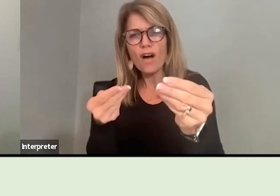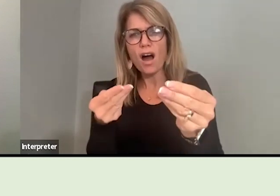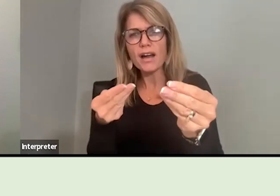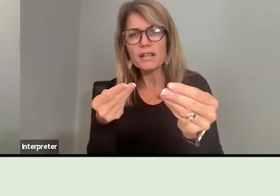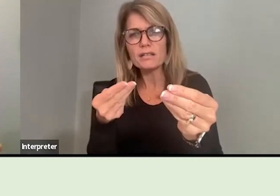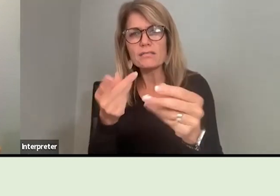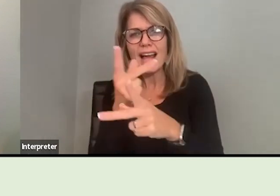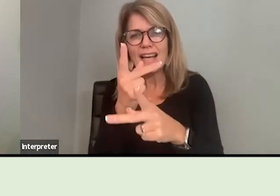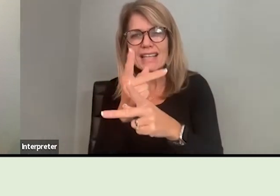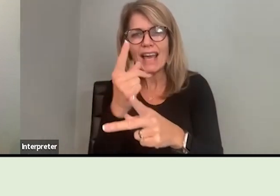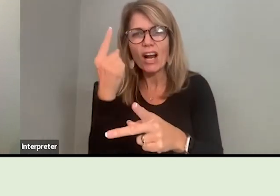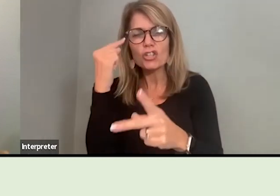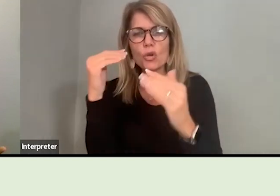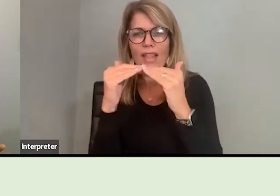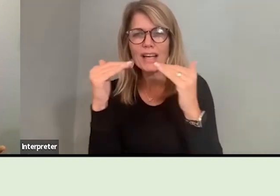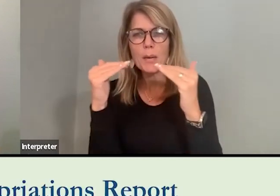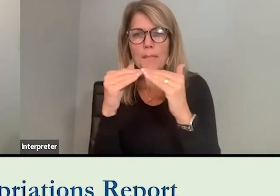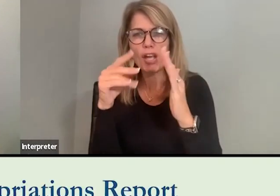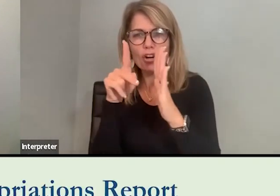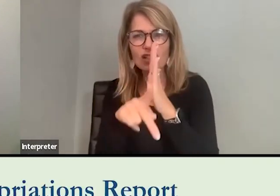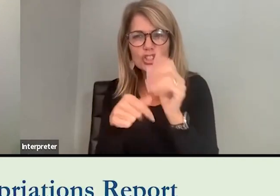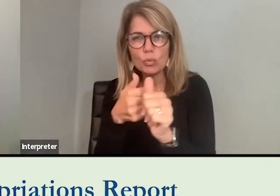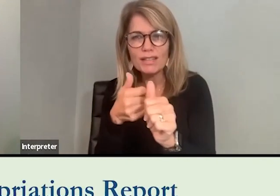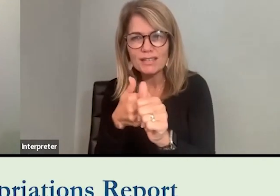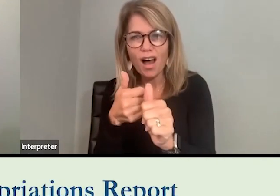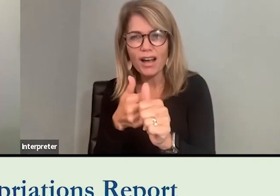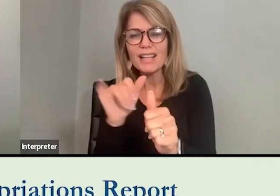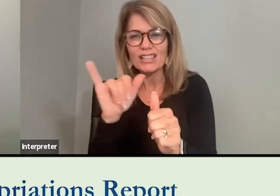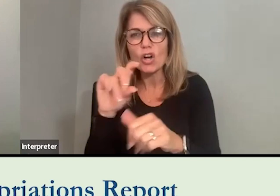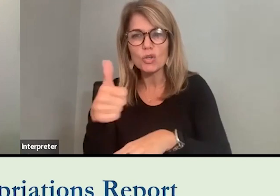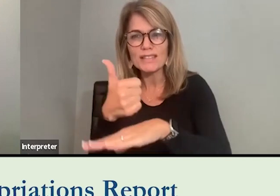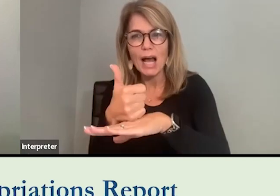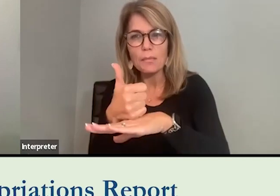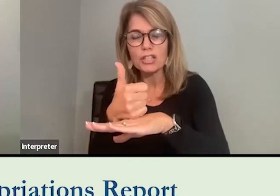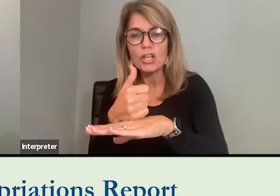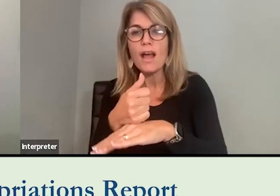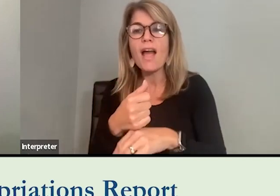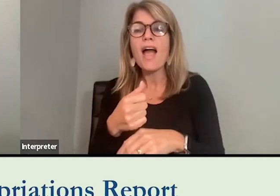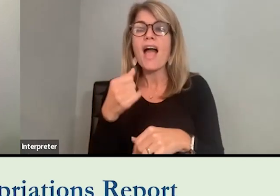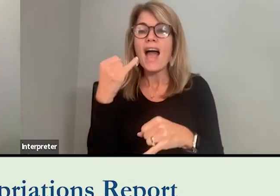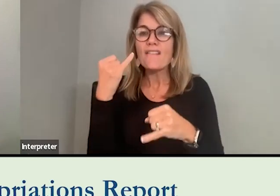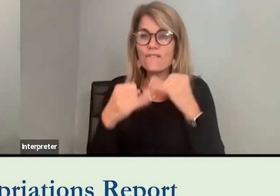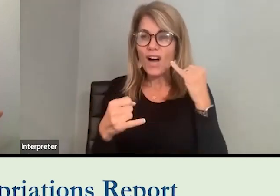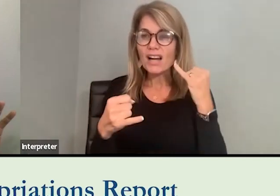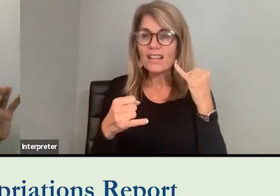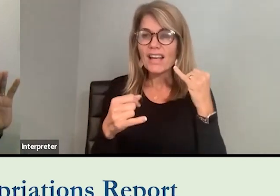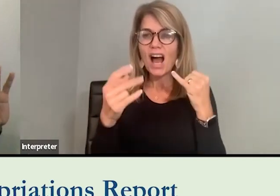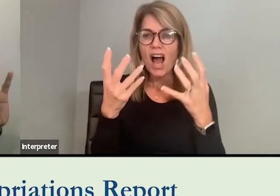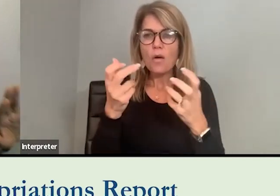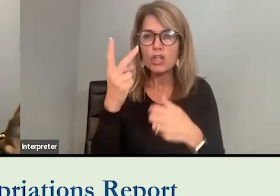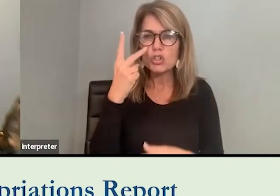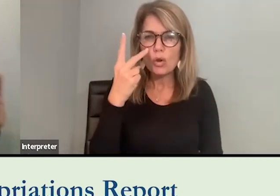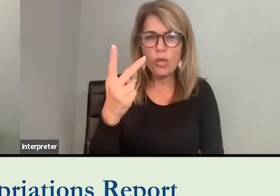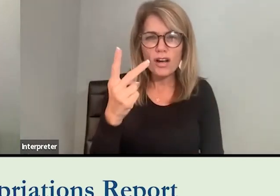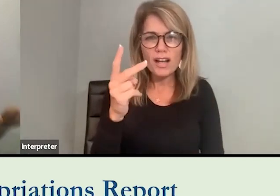a peer-to-peer suicide prevention curriculum was also established for them. And then finally, what I want to do is take a look at this little piece here that